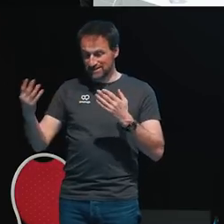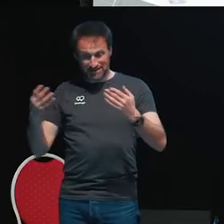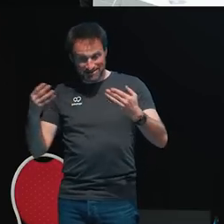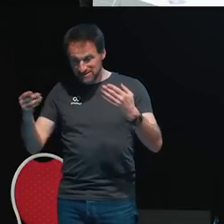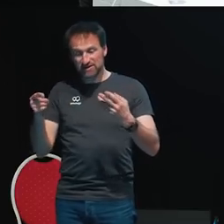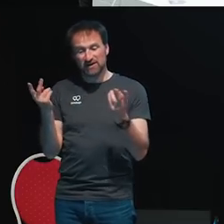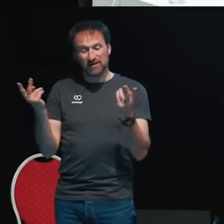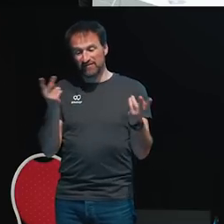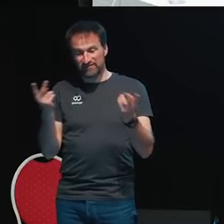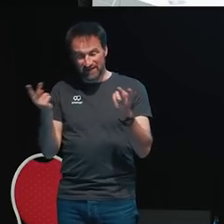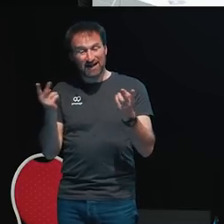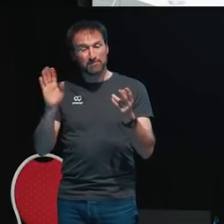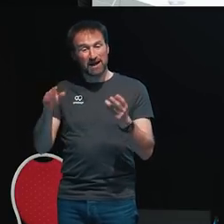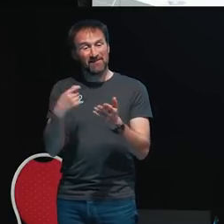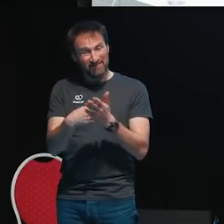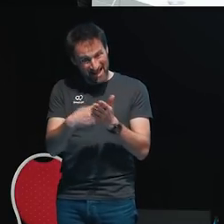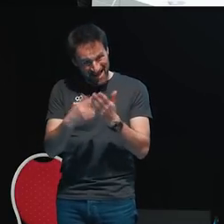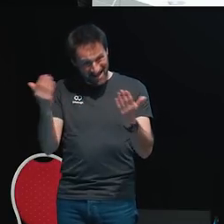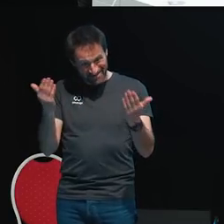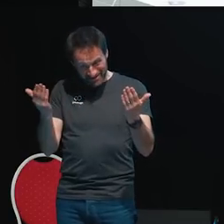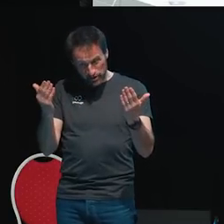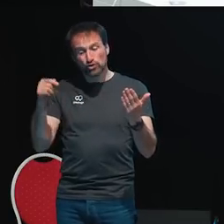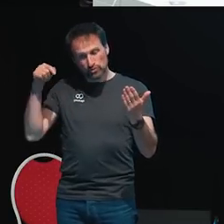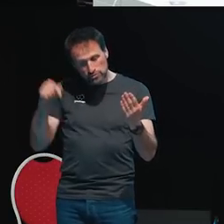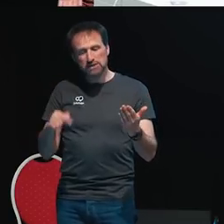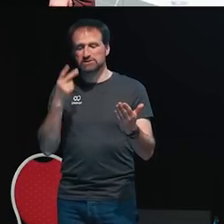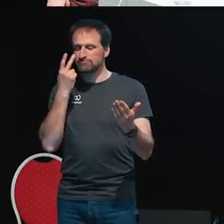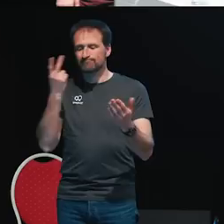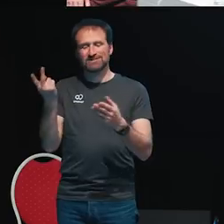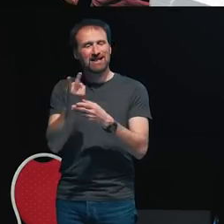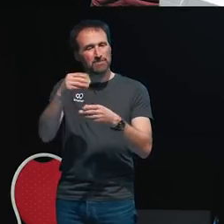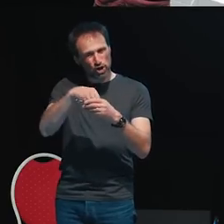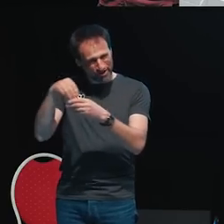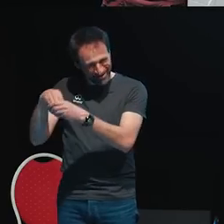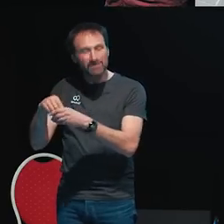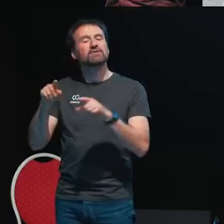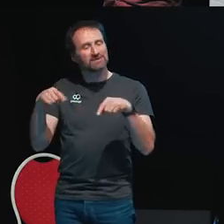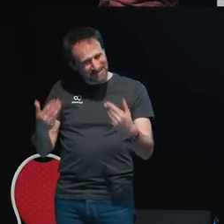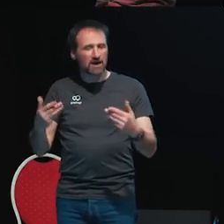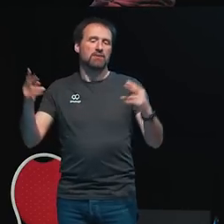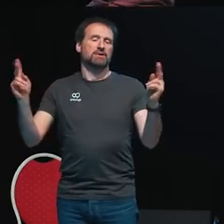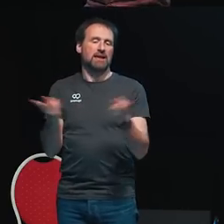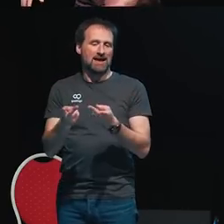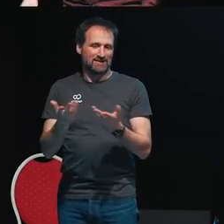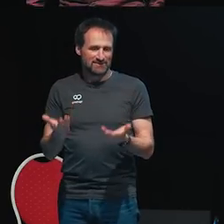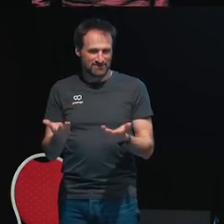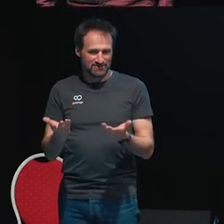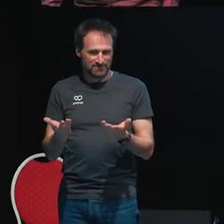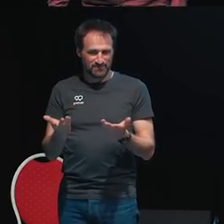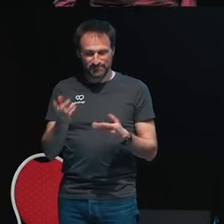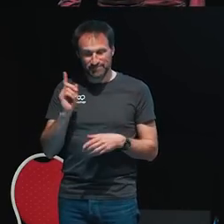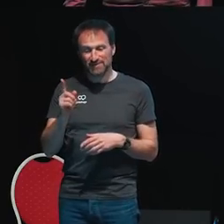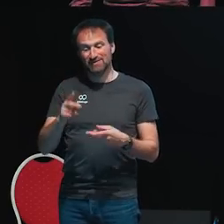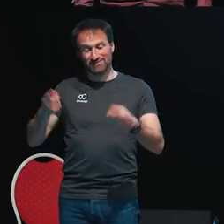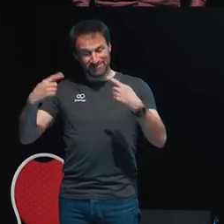same content. And now they're considered to be equal. The other possibility is, again, complementary. It doesn't exclude the other